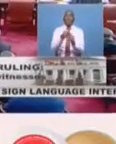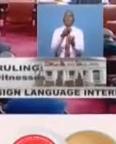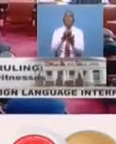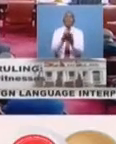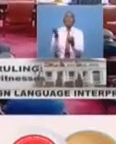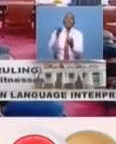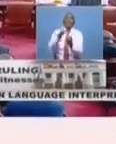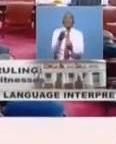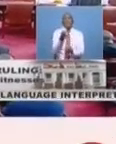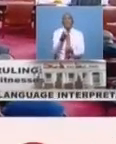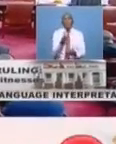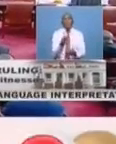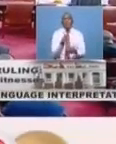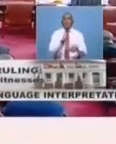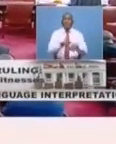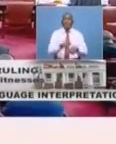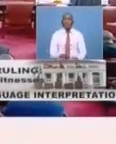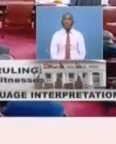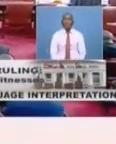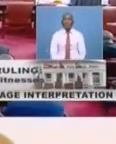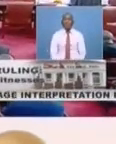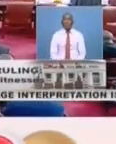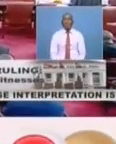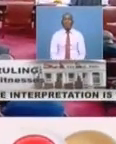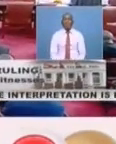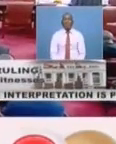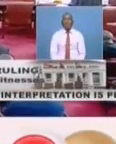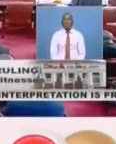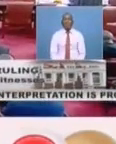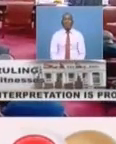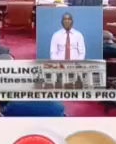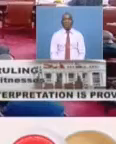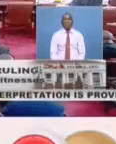some a few minutes to it.